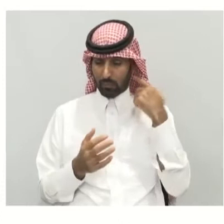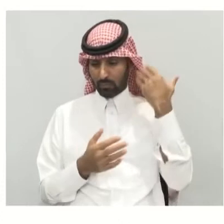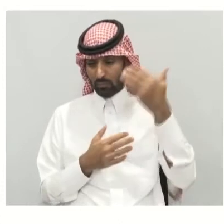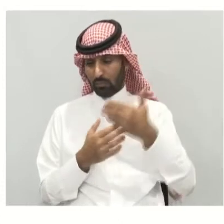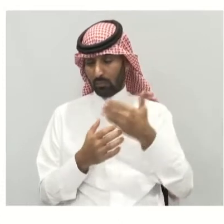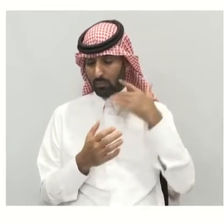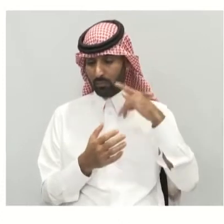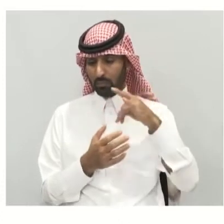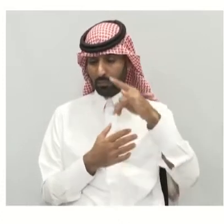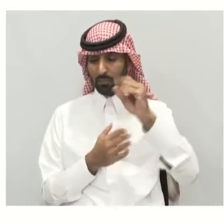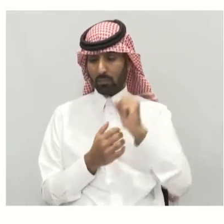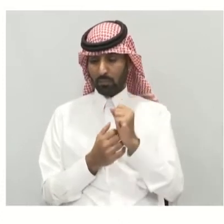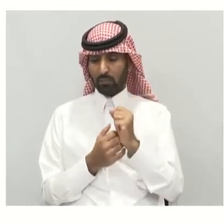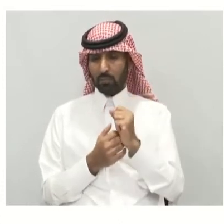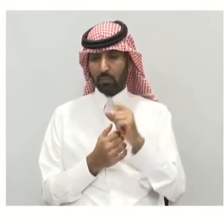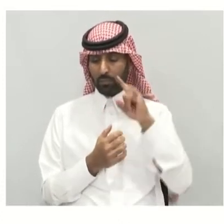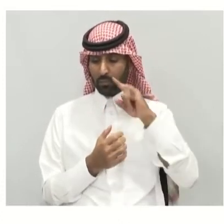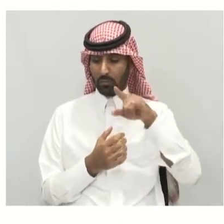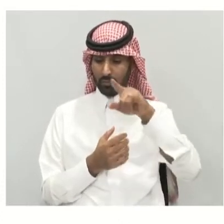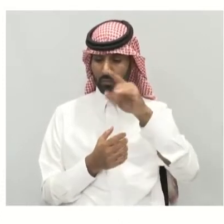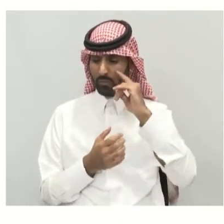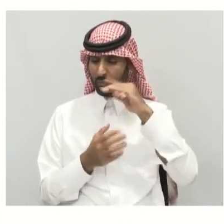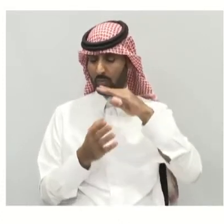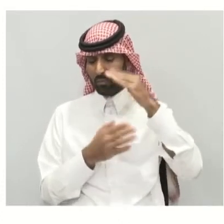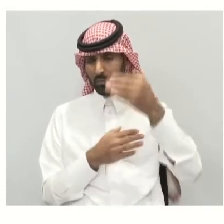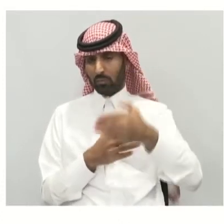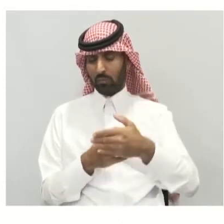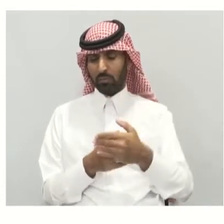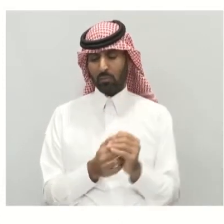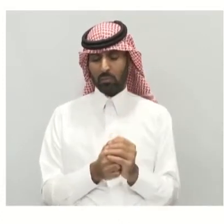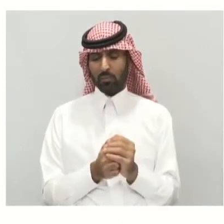flying? We can offer you a unique opportunity.